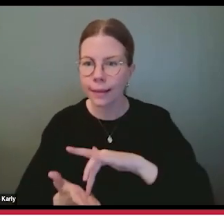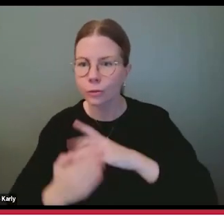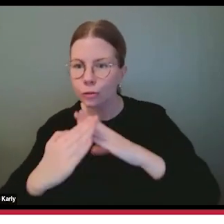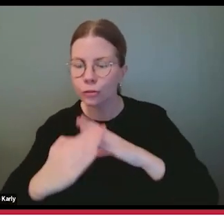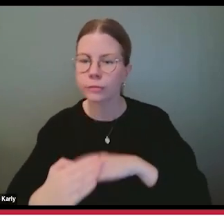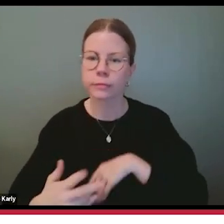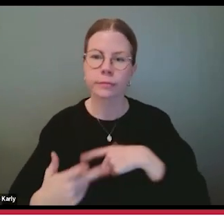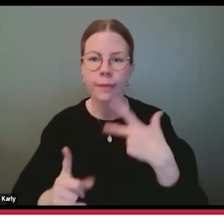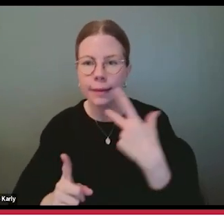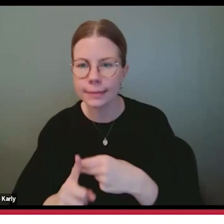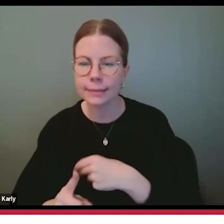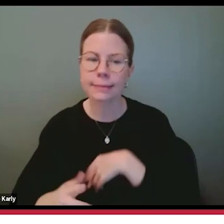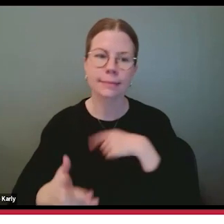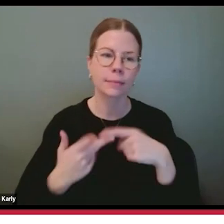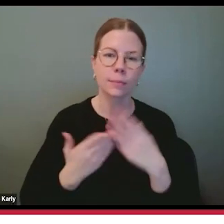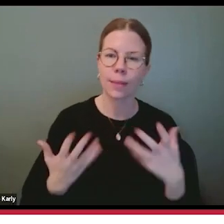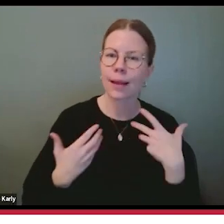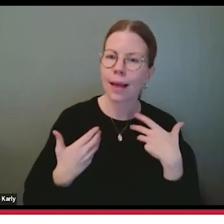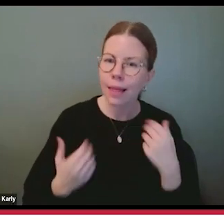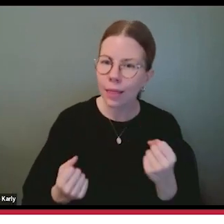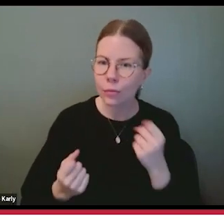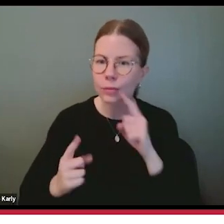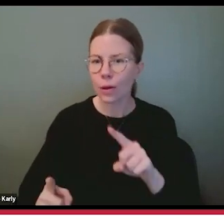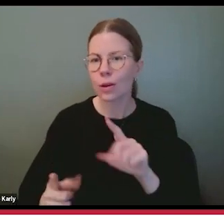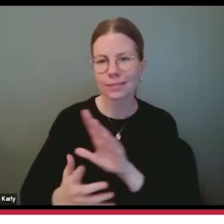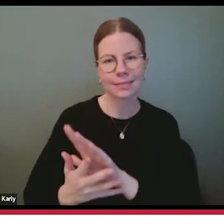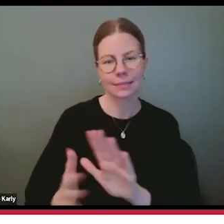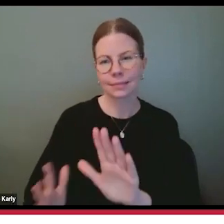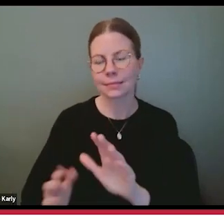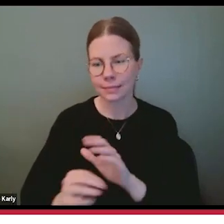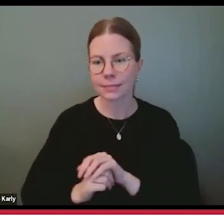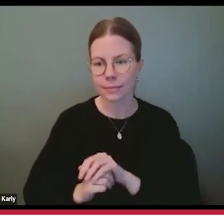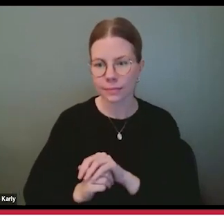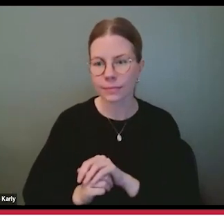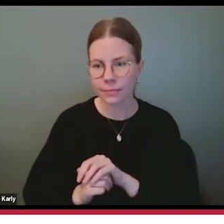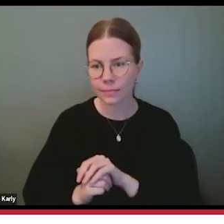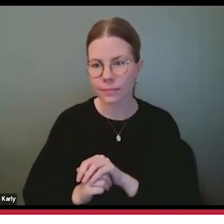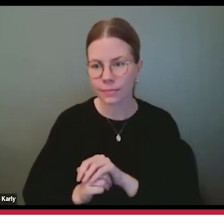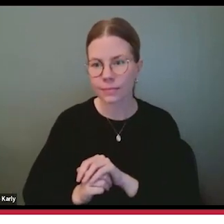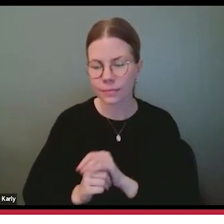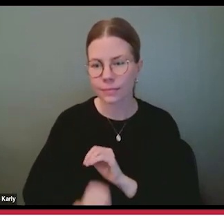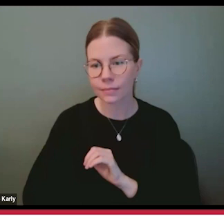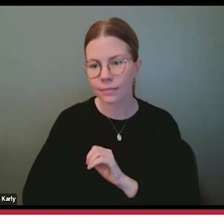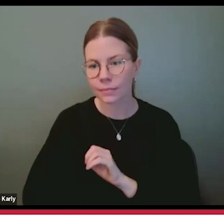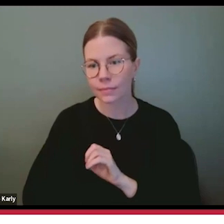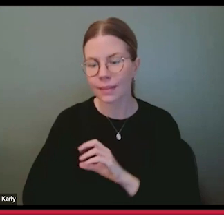responses. And doing that, I mean, there's a weakest link problem in infectious diseases that's not true with everything else.